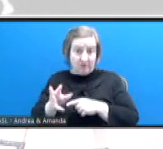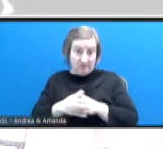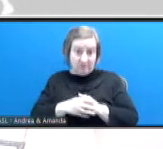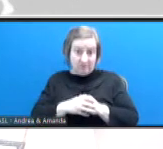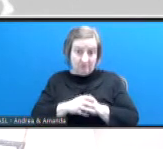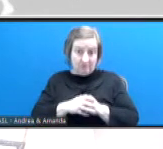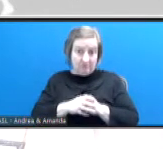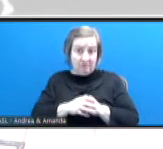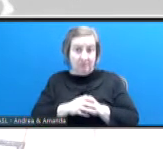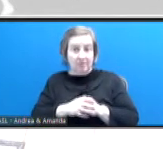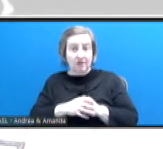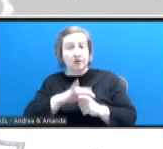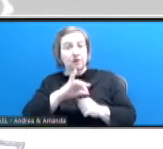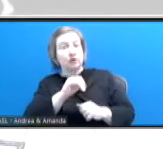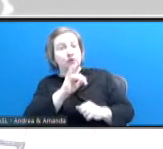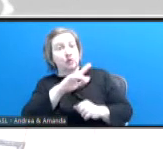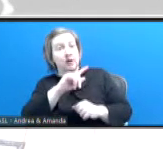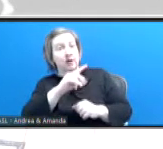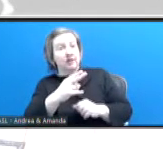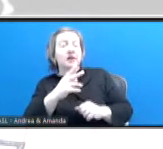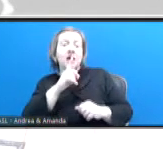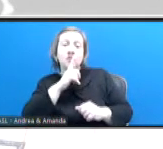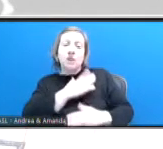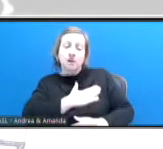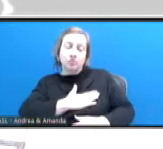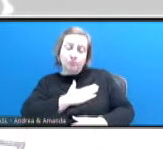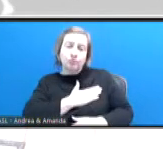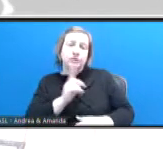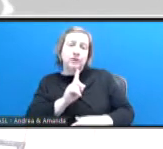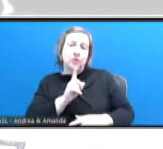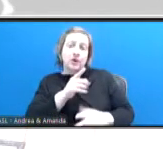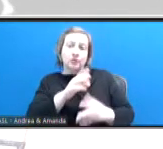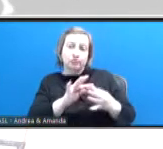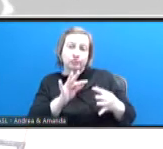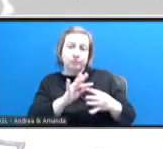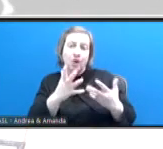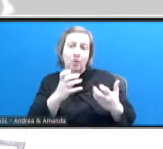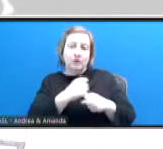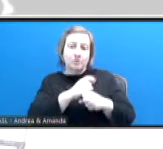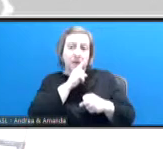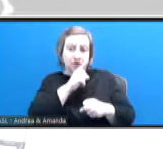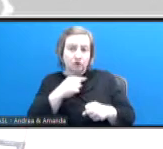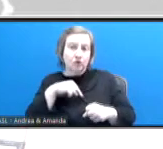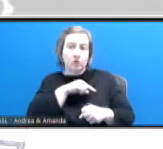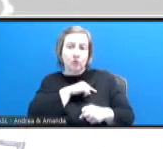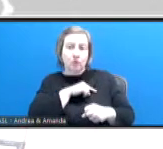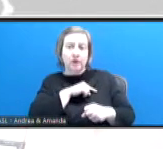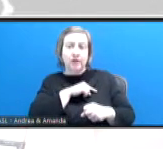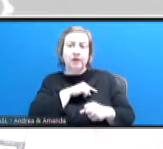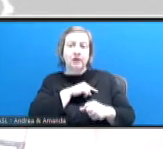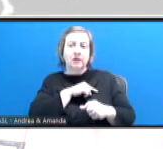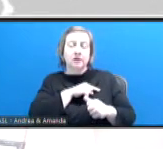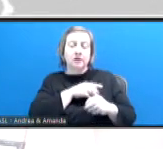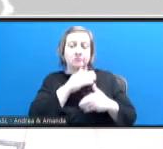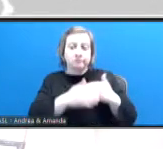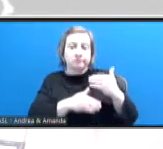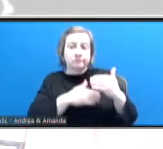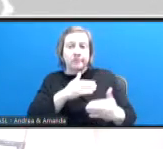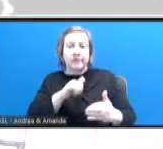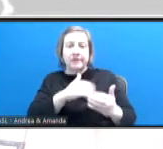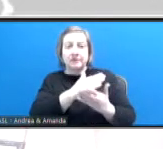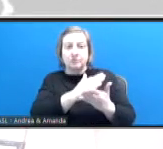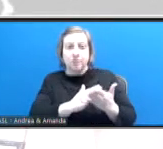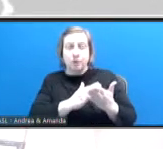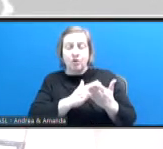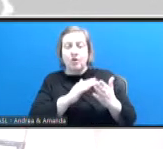I really appreciate where you're going with this. And I do want to make sure we're getting, we're going long on this part of the agenda. I know a lot of